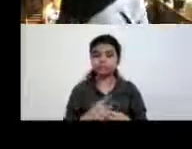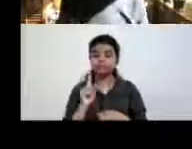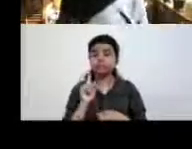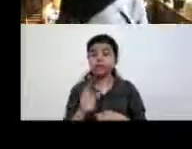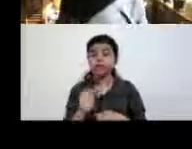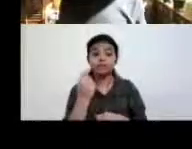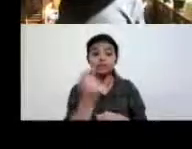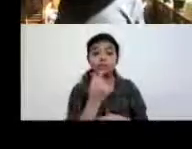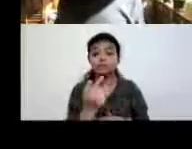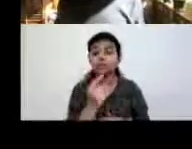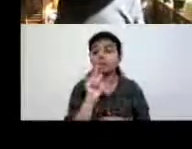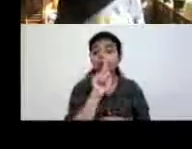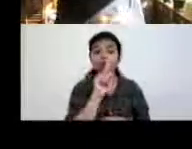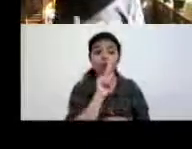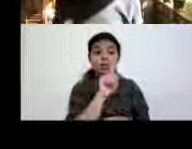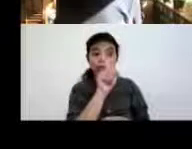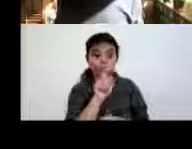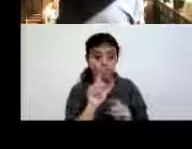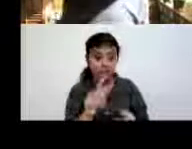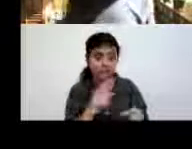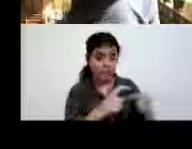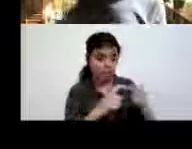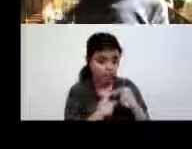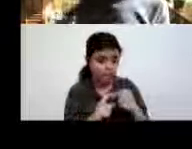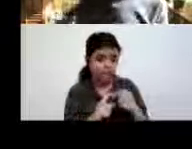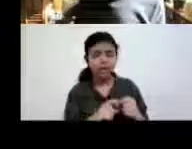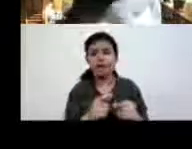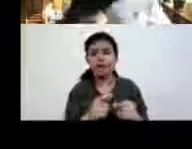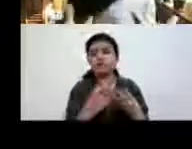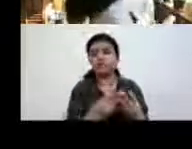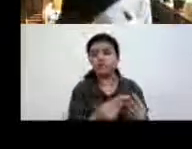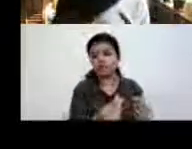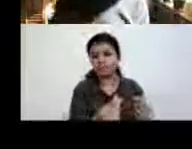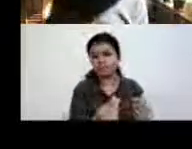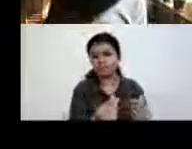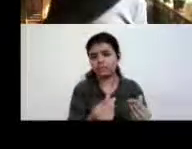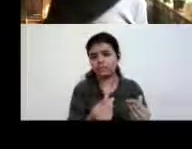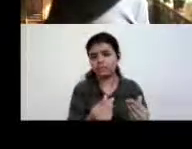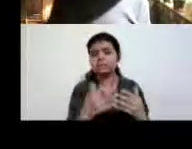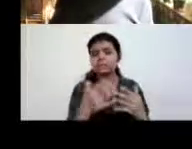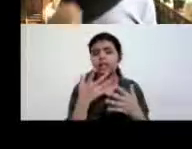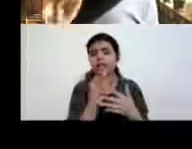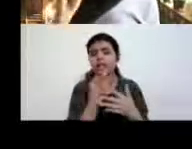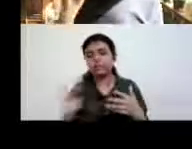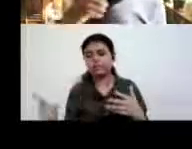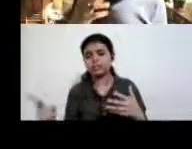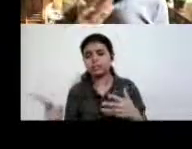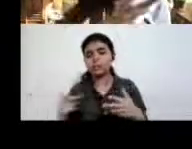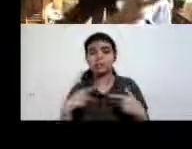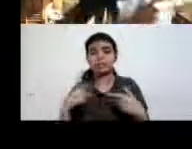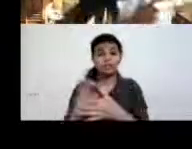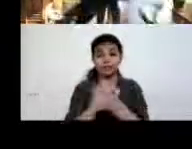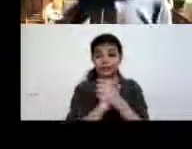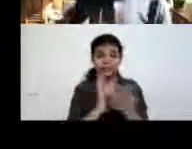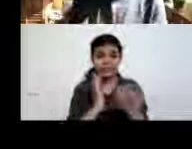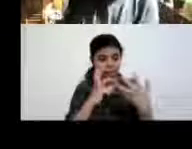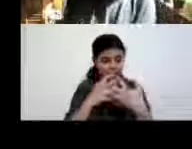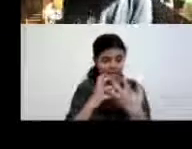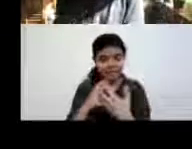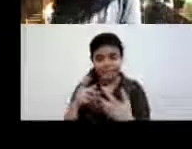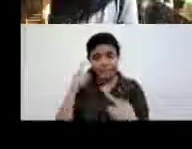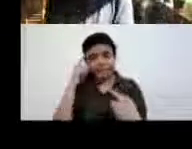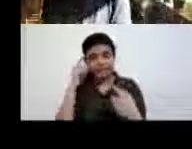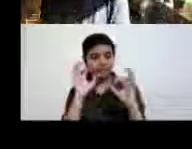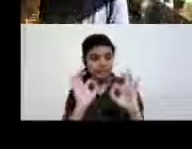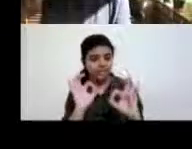usability questions on user friendliness and and so on. We are talking about the